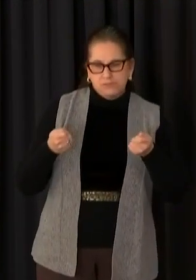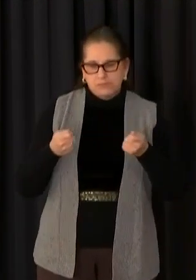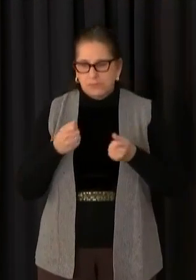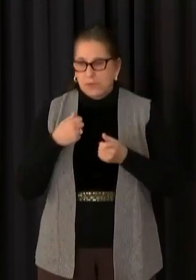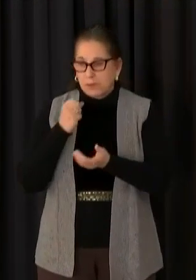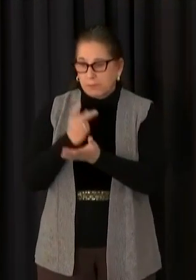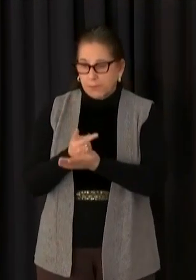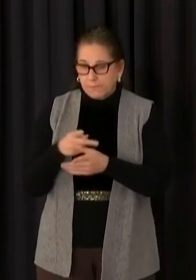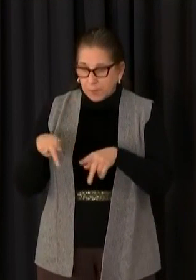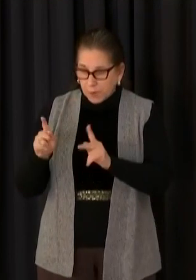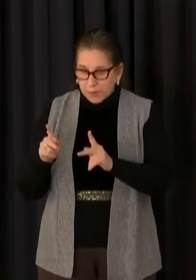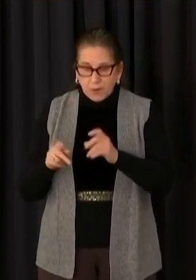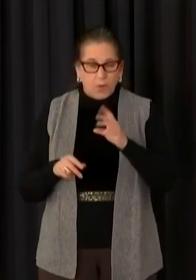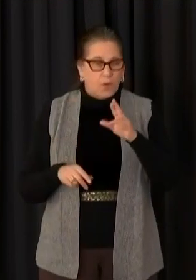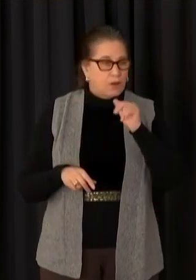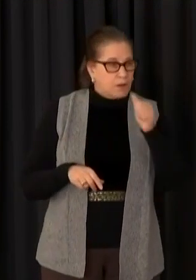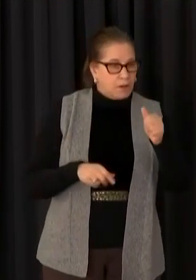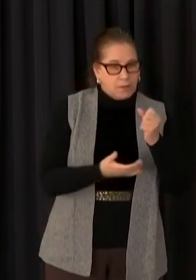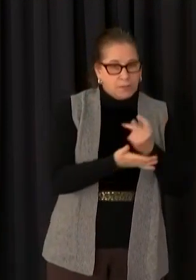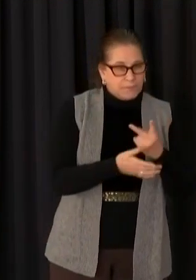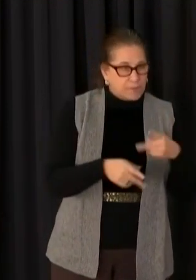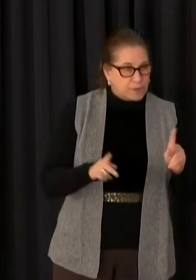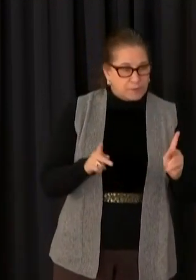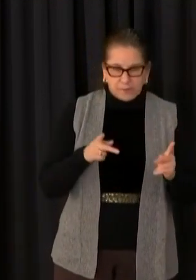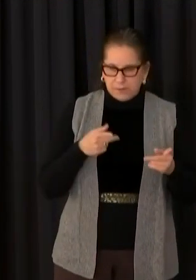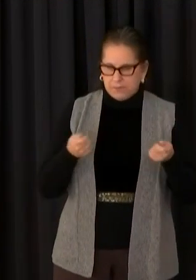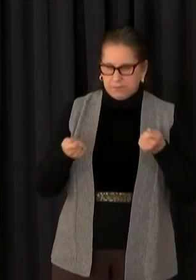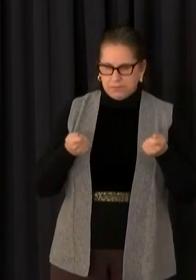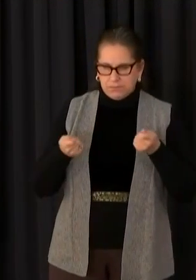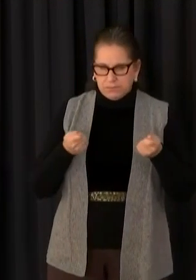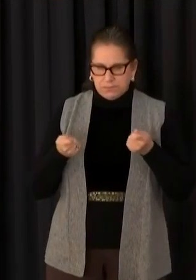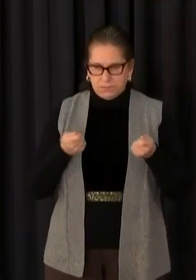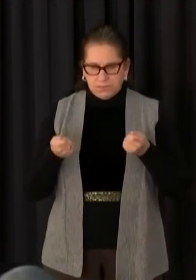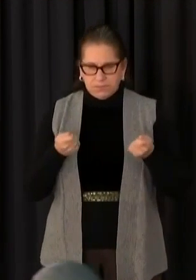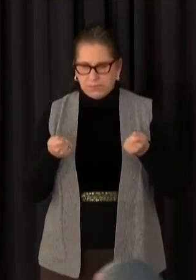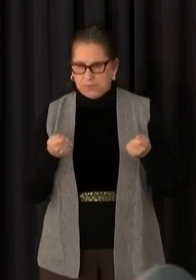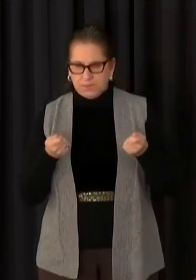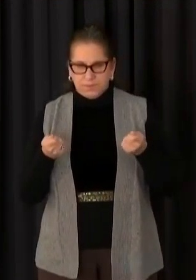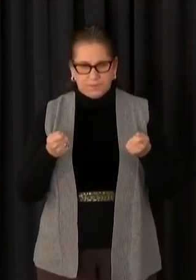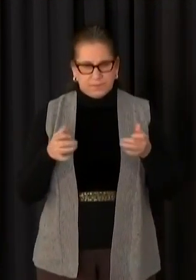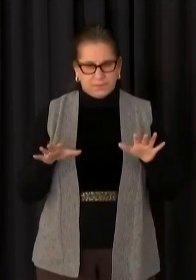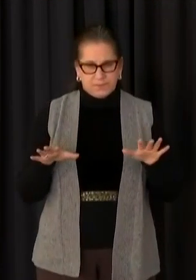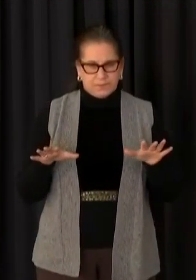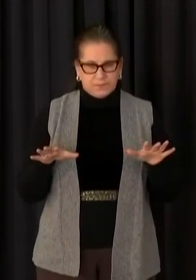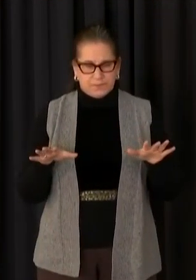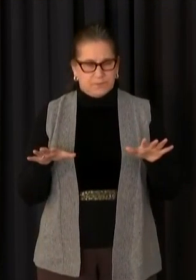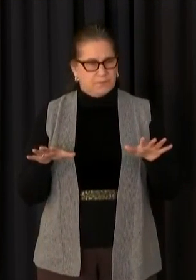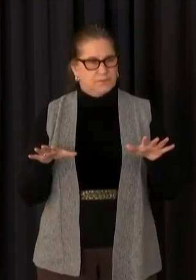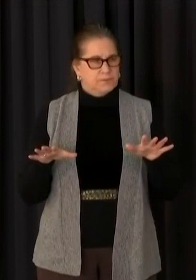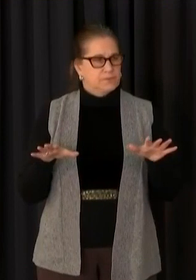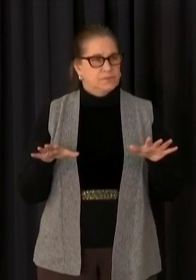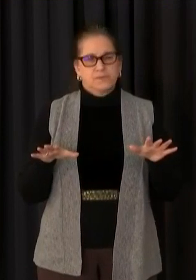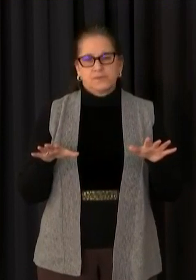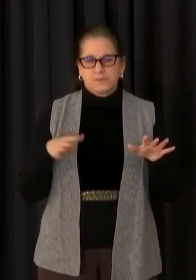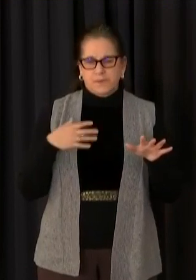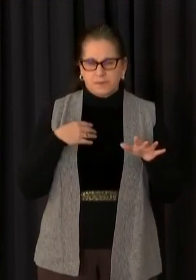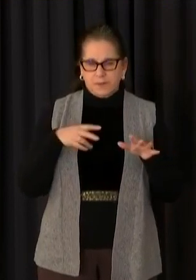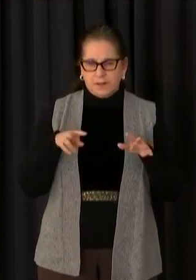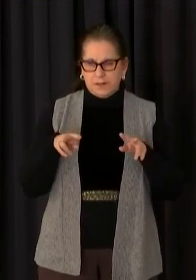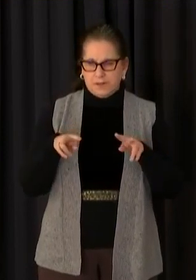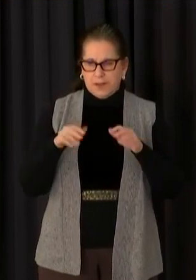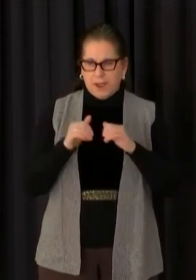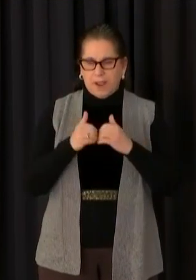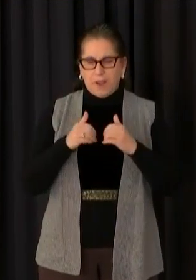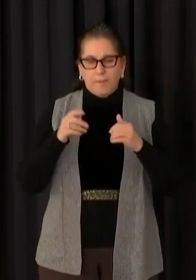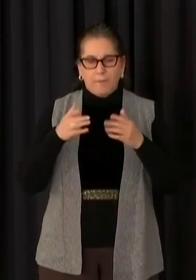disapprove certain permits. We continue to ask them to look at the public